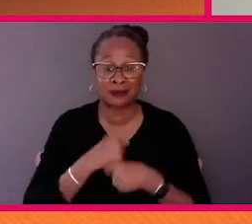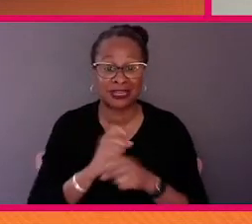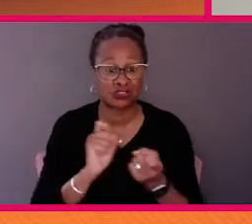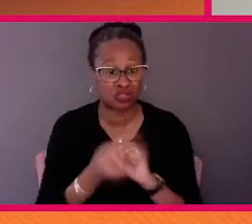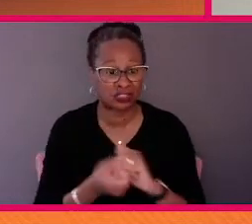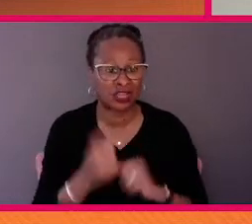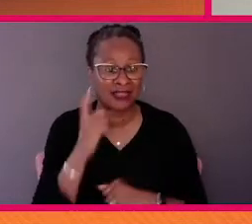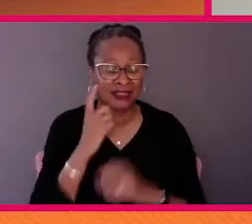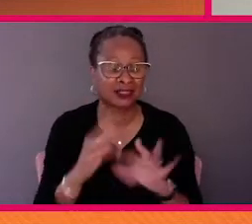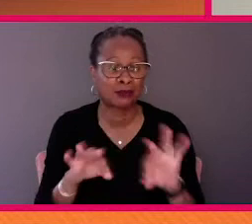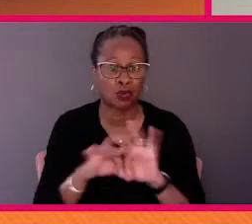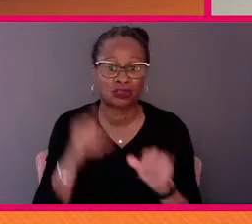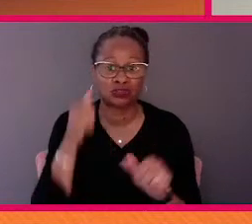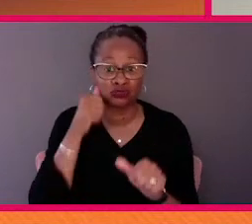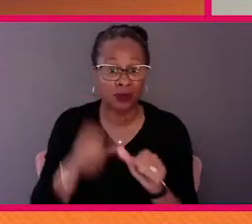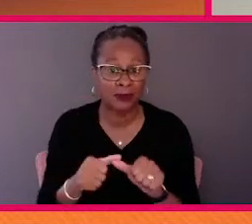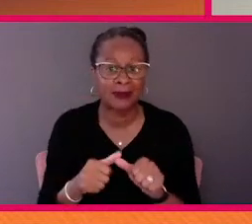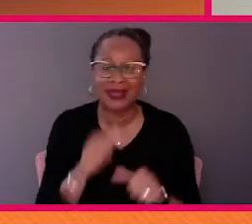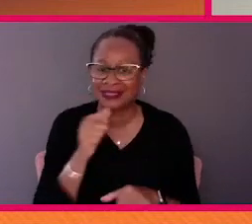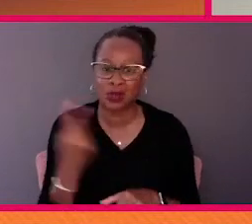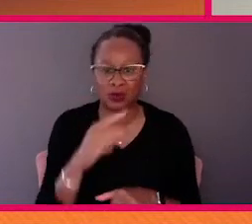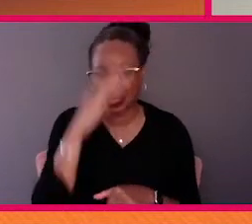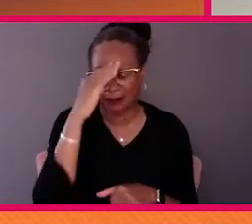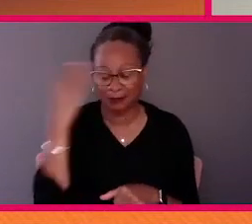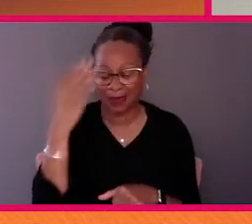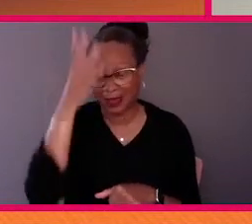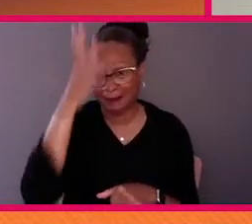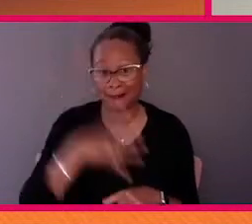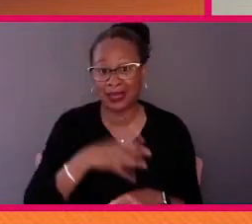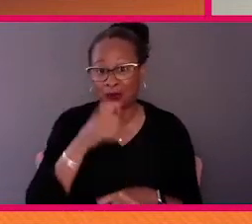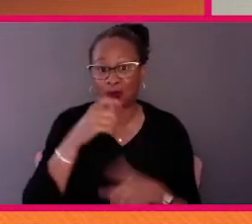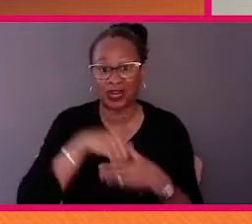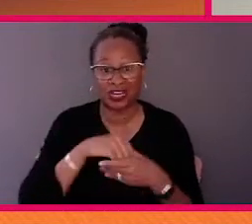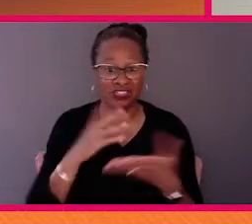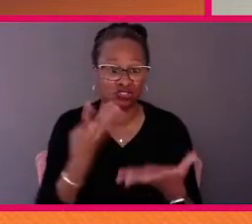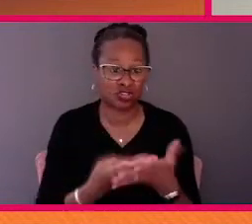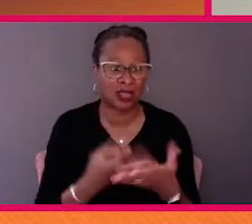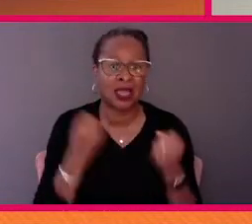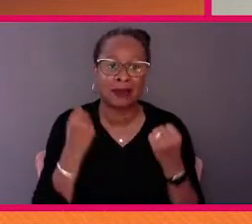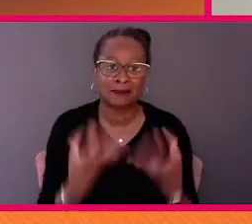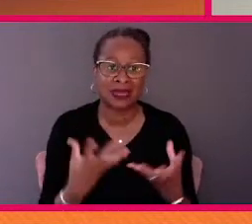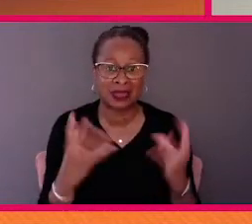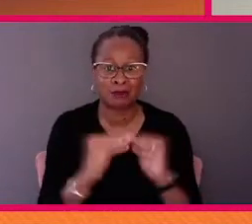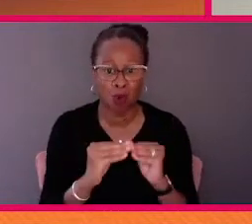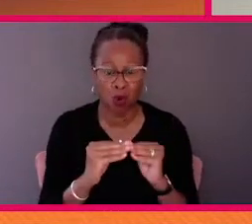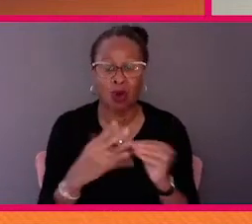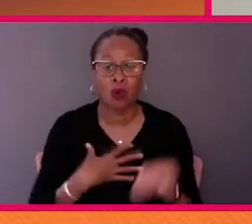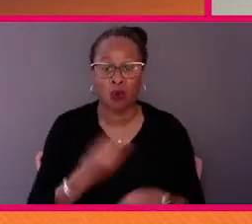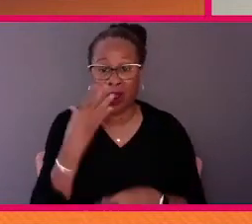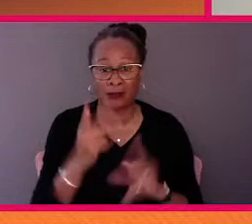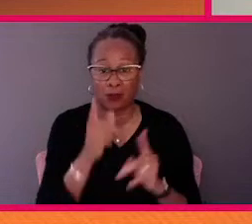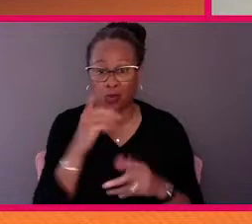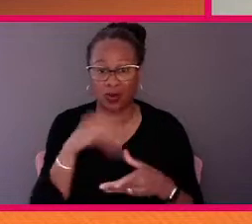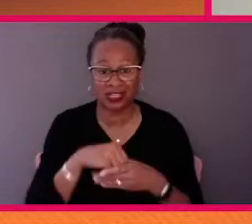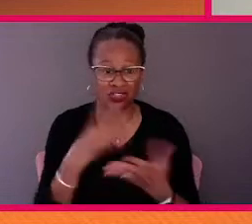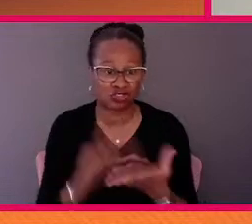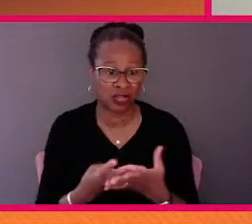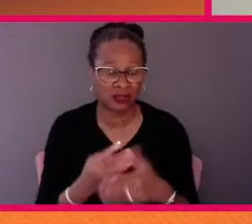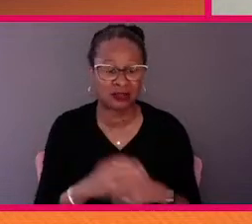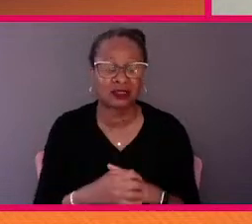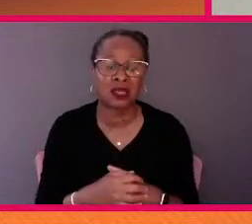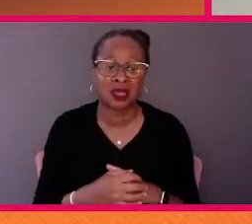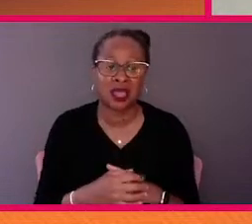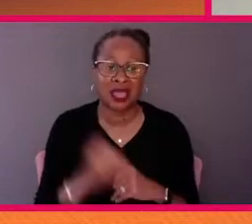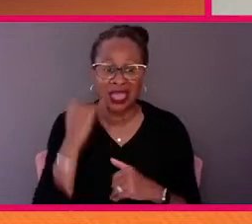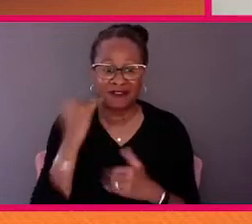to remember that it's not only Black men that are incarcerated. There are many, many more white people incarcerated. And if it brings different